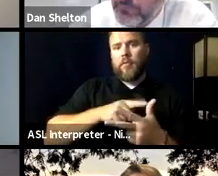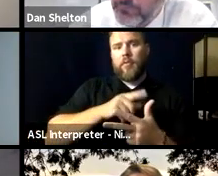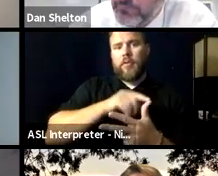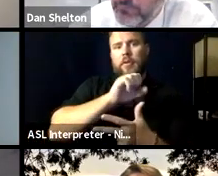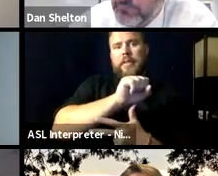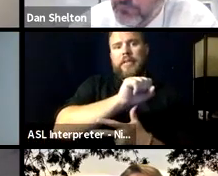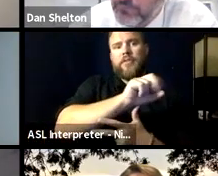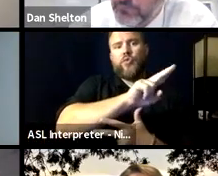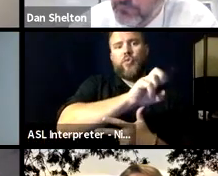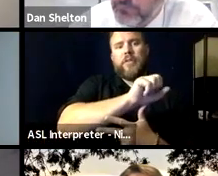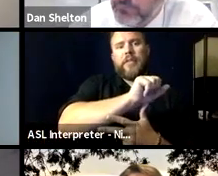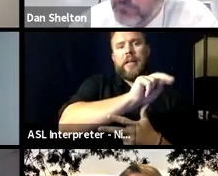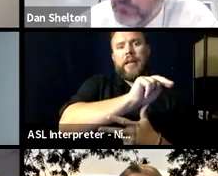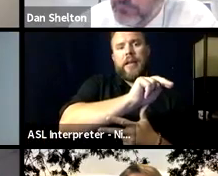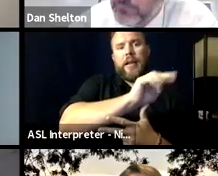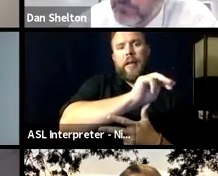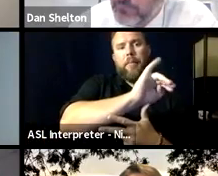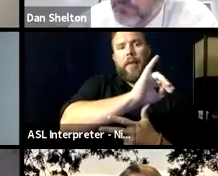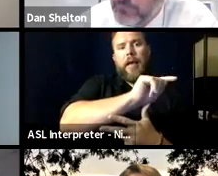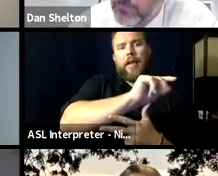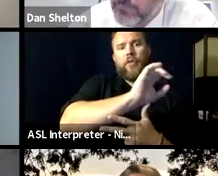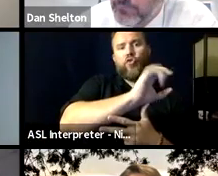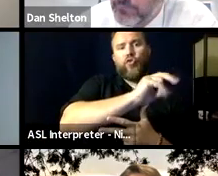Mitchell. Okay.